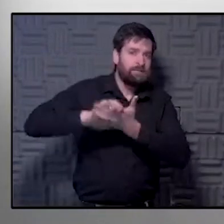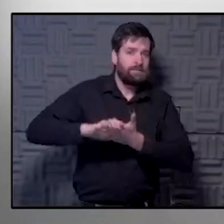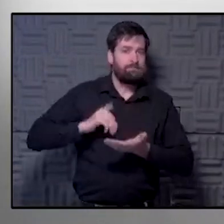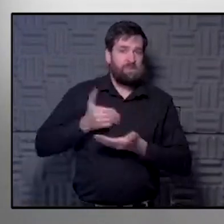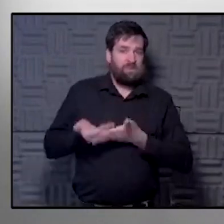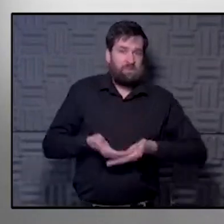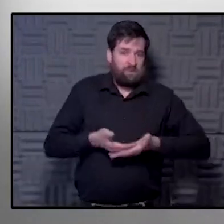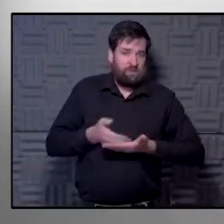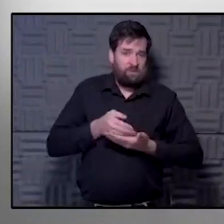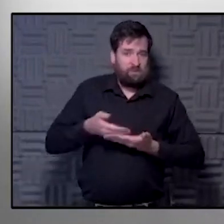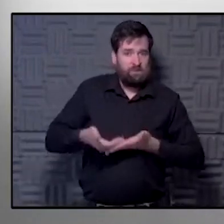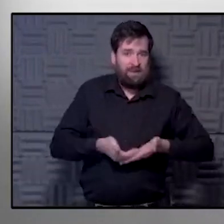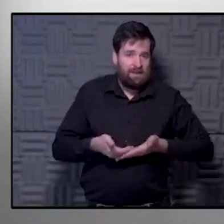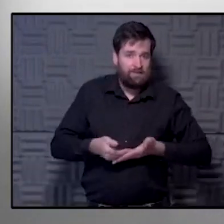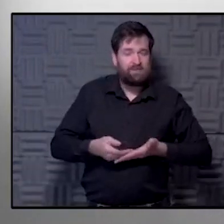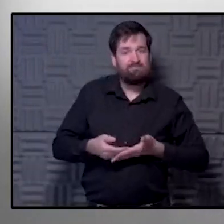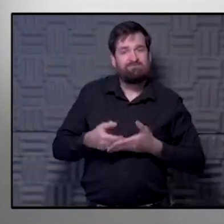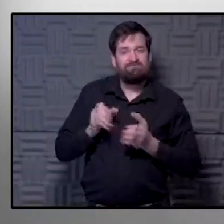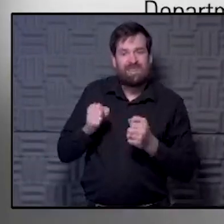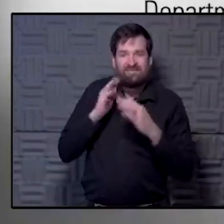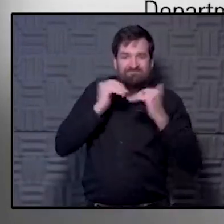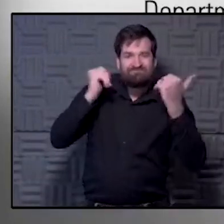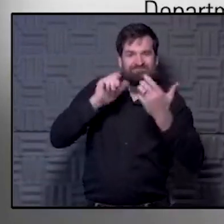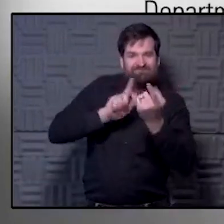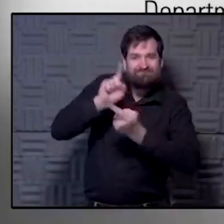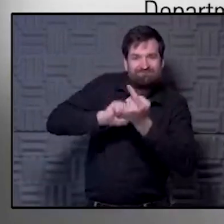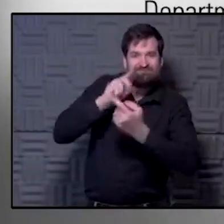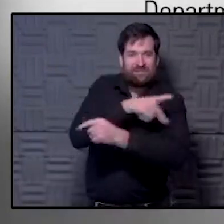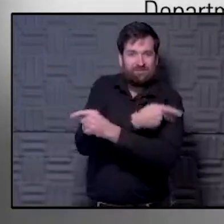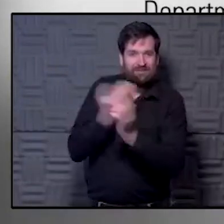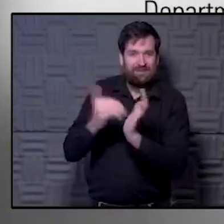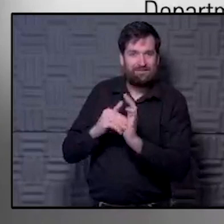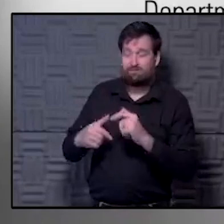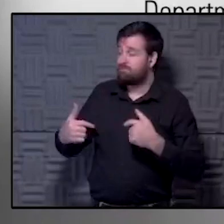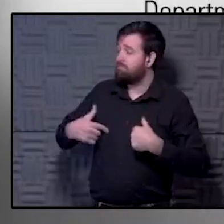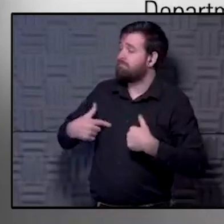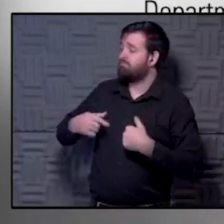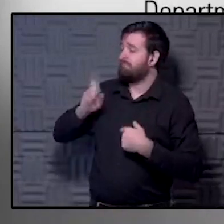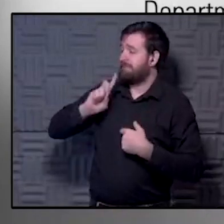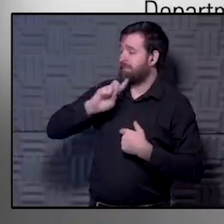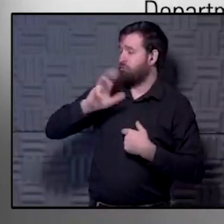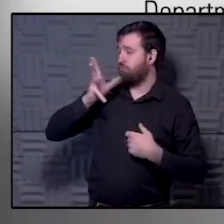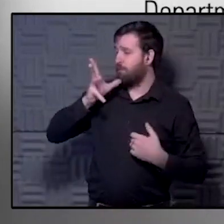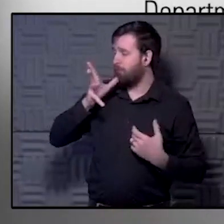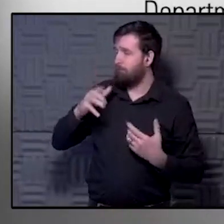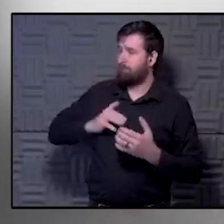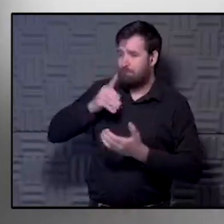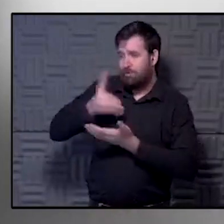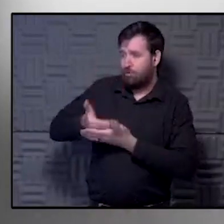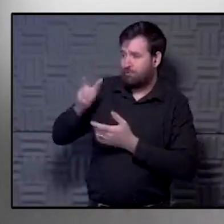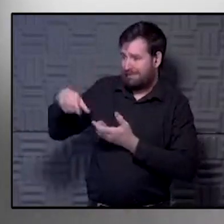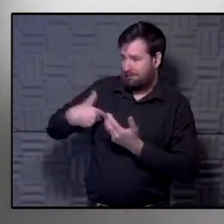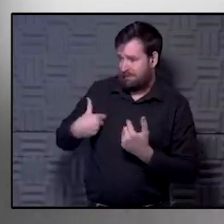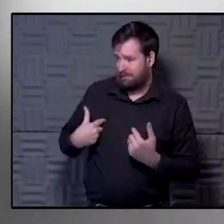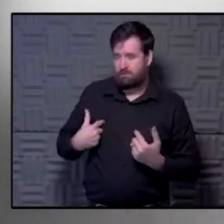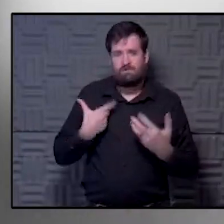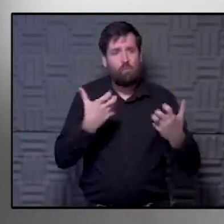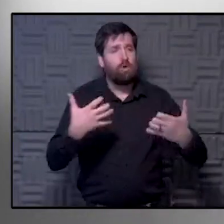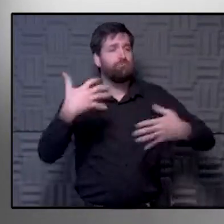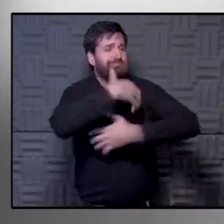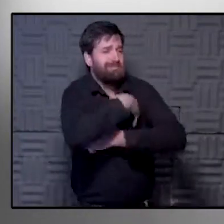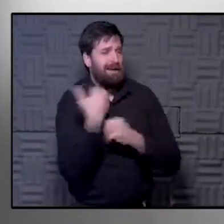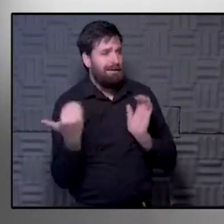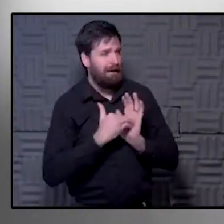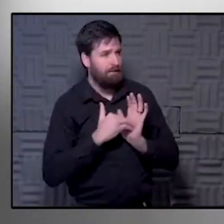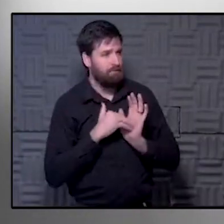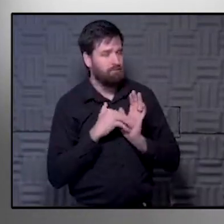newborn baby, and so I can smile at my patients again. I vaccinate because I'm a single mom. And my daughter needs me. Because I want to hug people again,